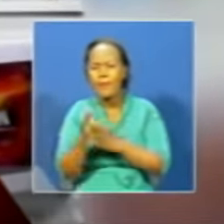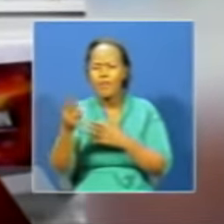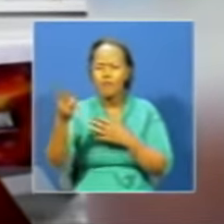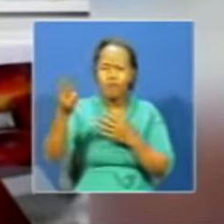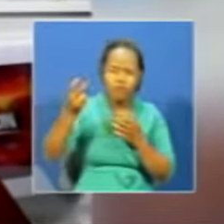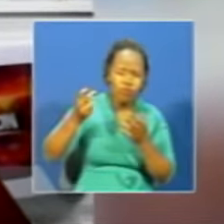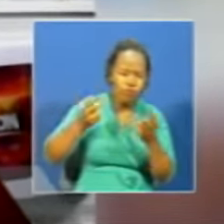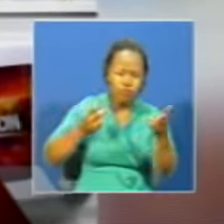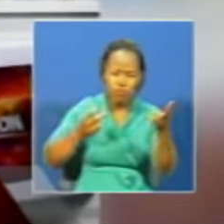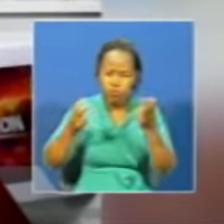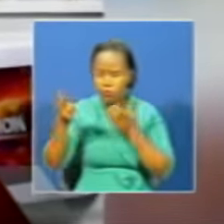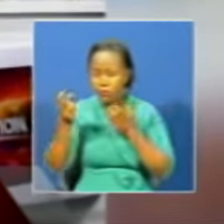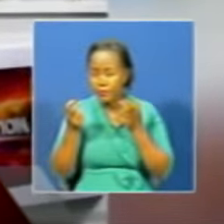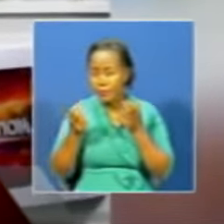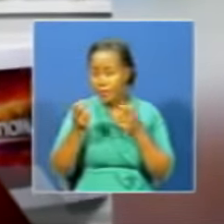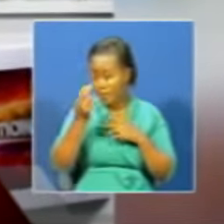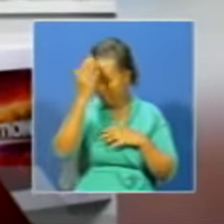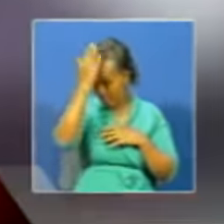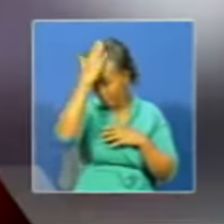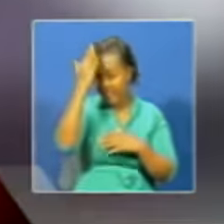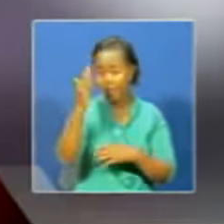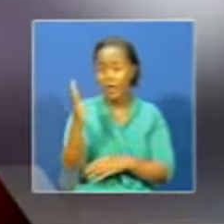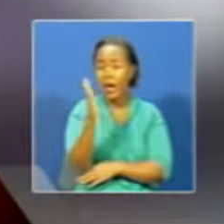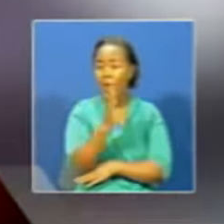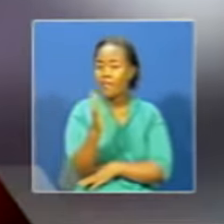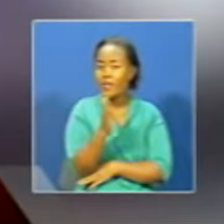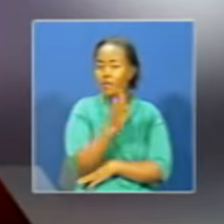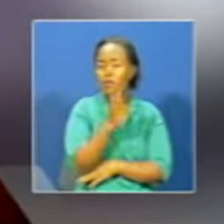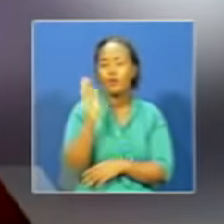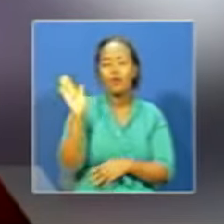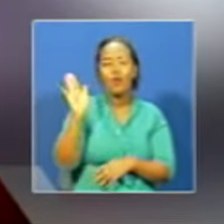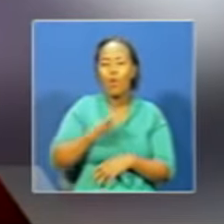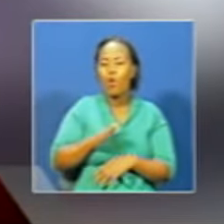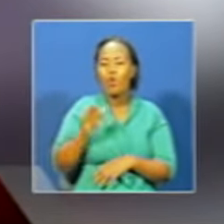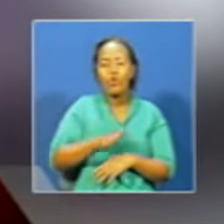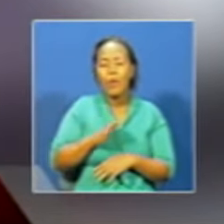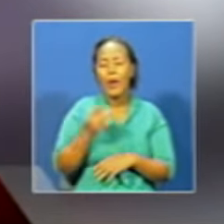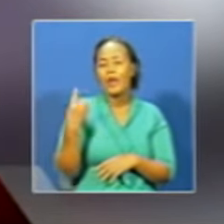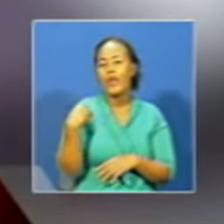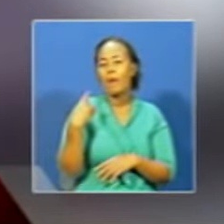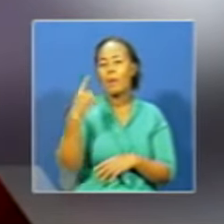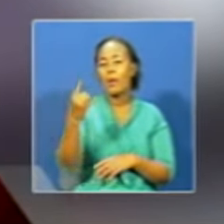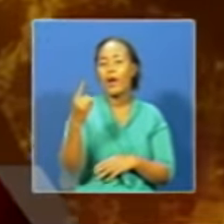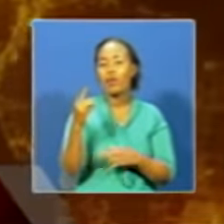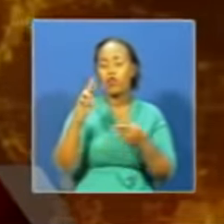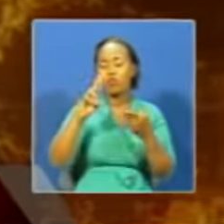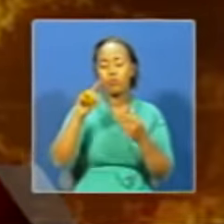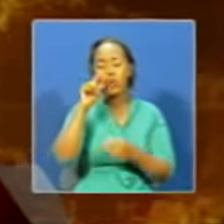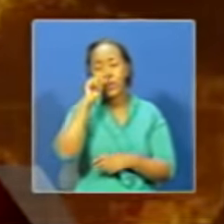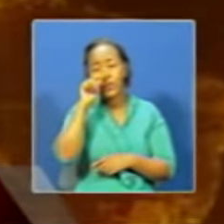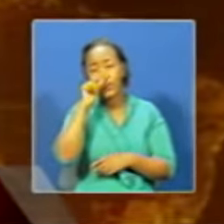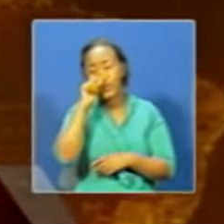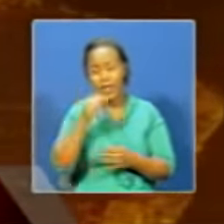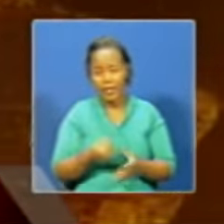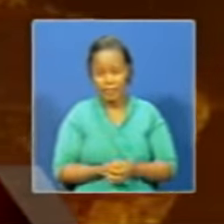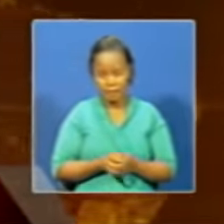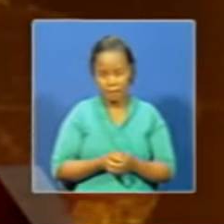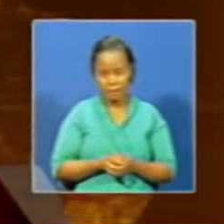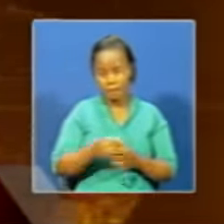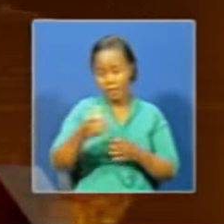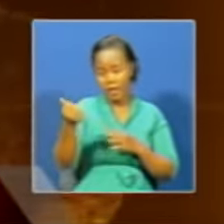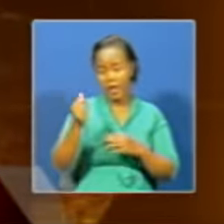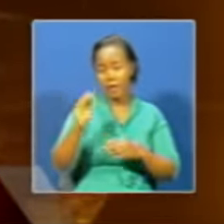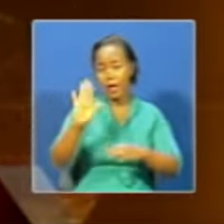Monday afternoon, Kasavuli was trending at number one on Twitter trends in Kenya. Musician Susan